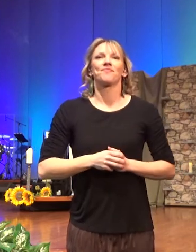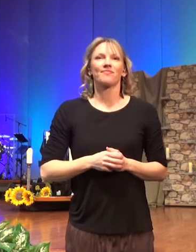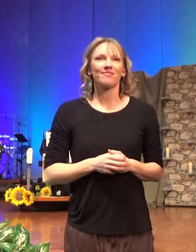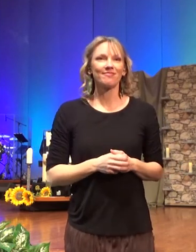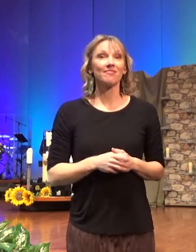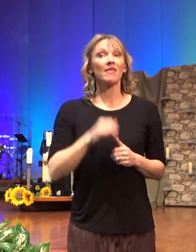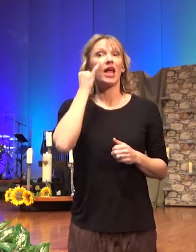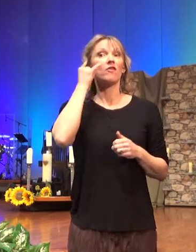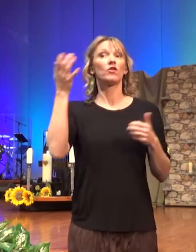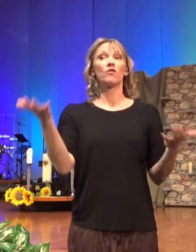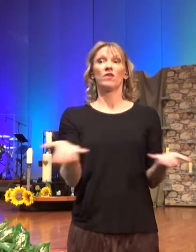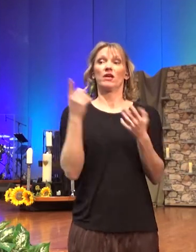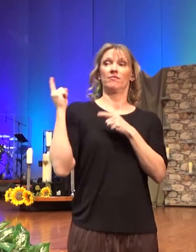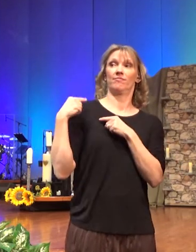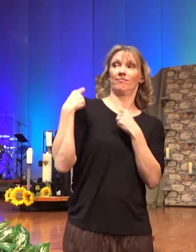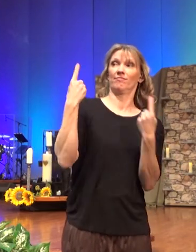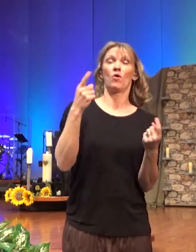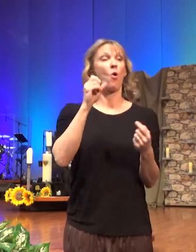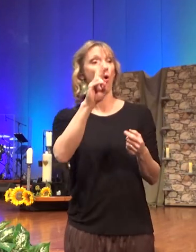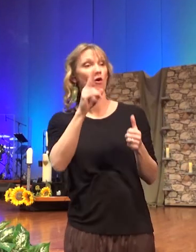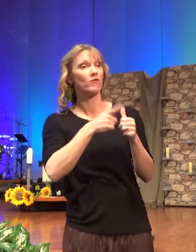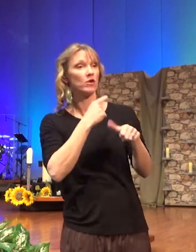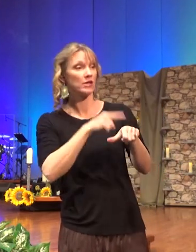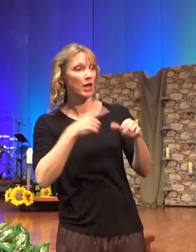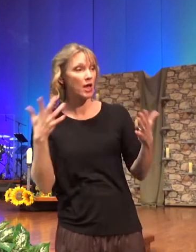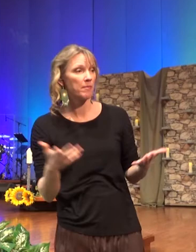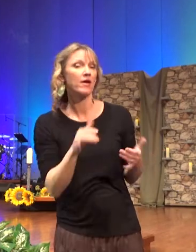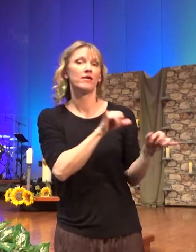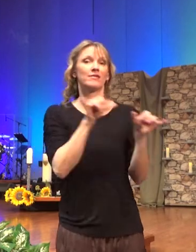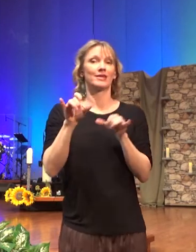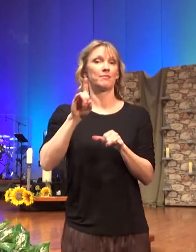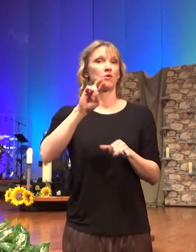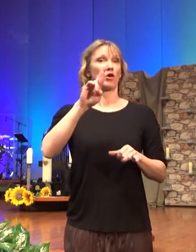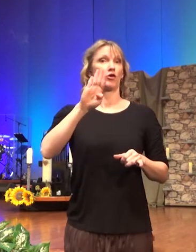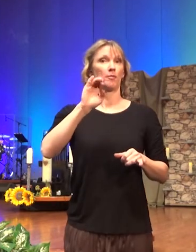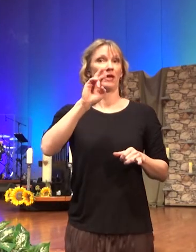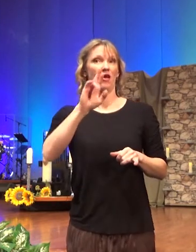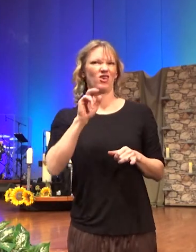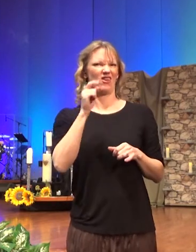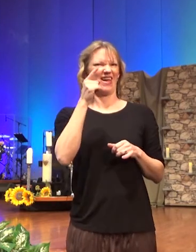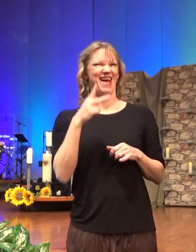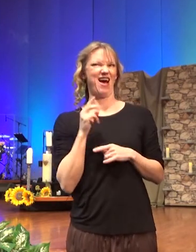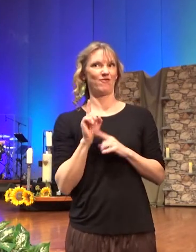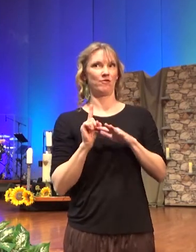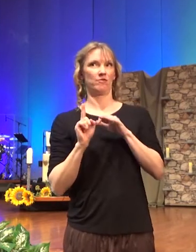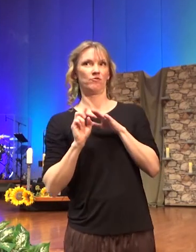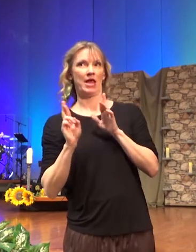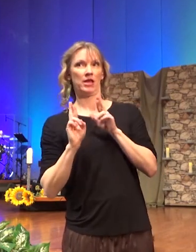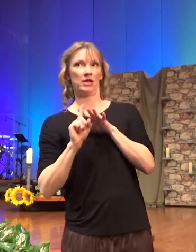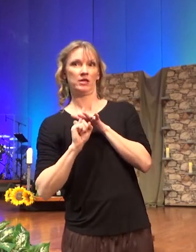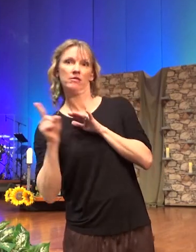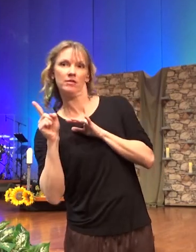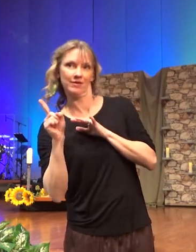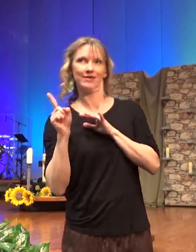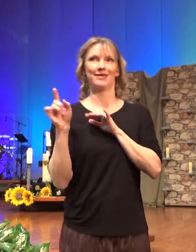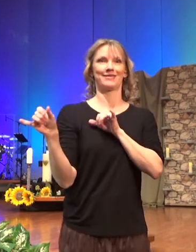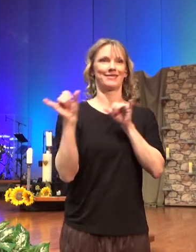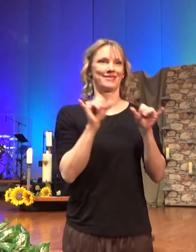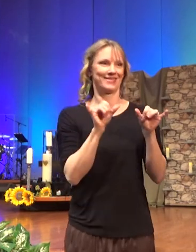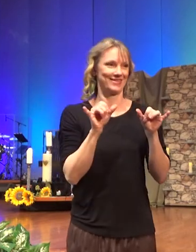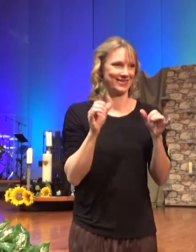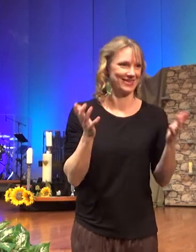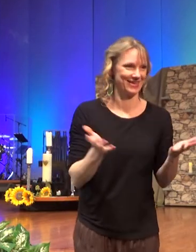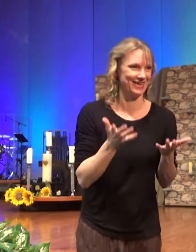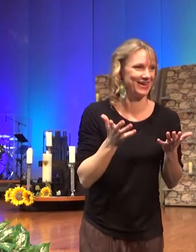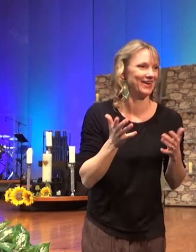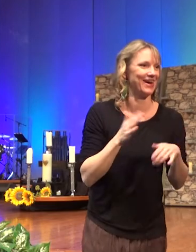So if you've been here forever, it's your first time here, and like Dr. Barry, you're halfway out of your seat and is focused on the exit, as you are here on the stage, we